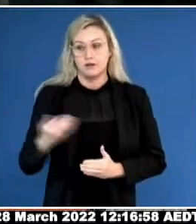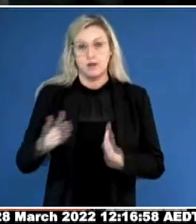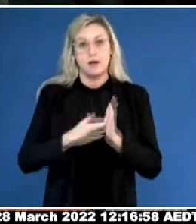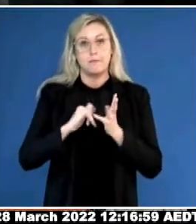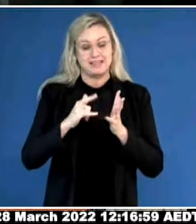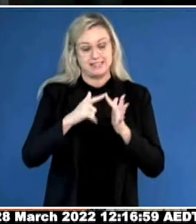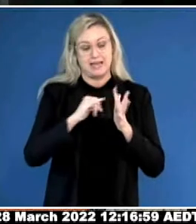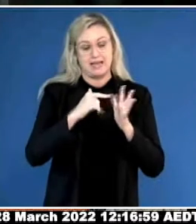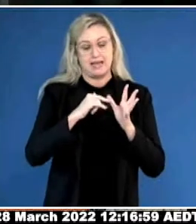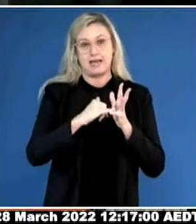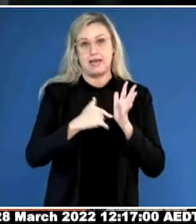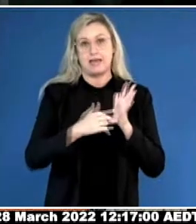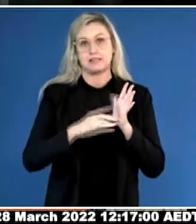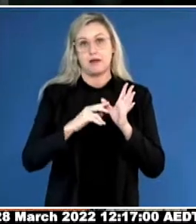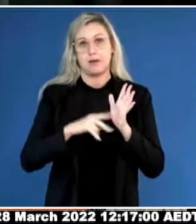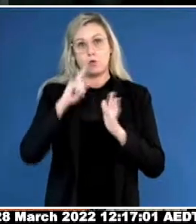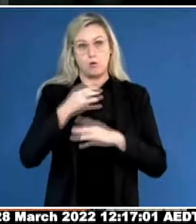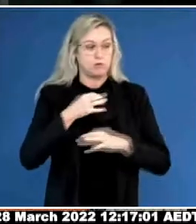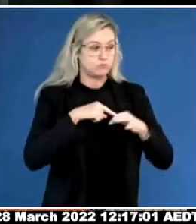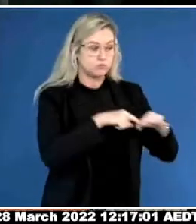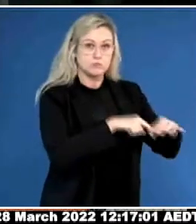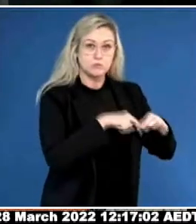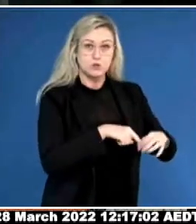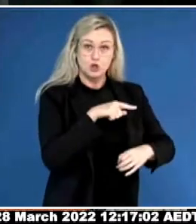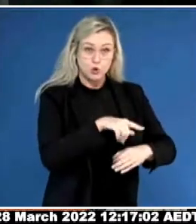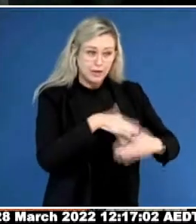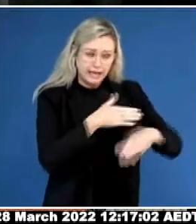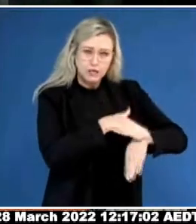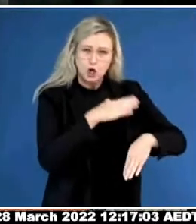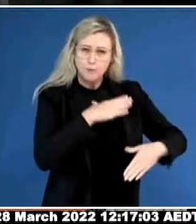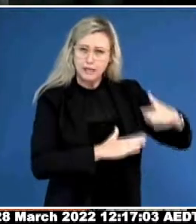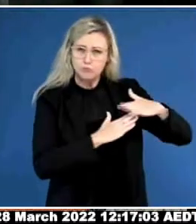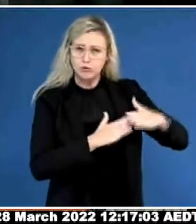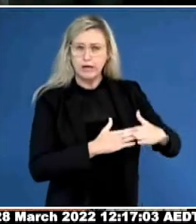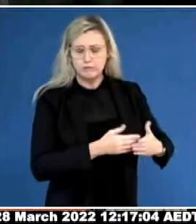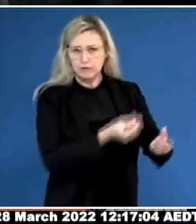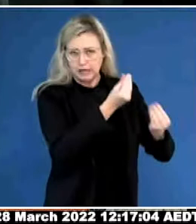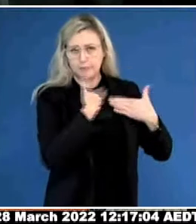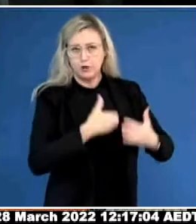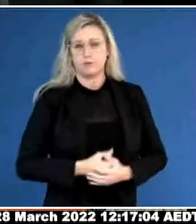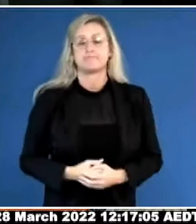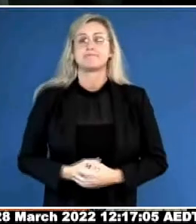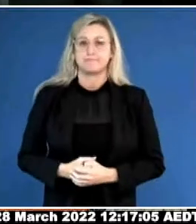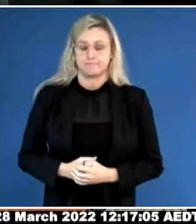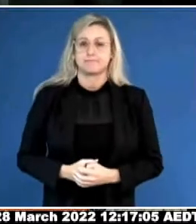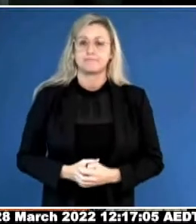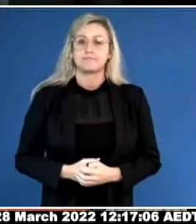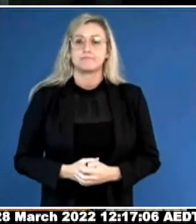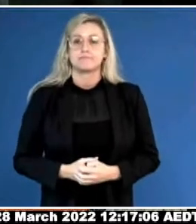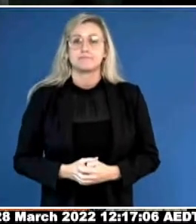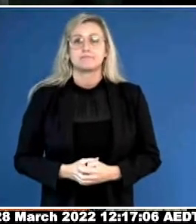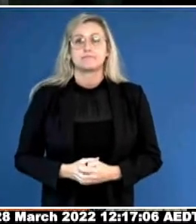you want to have a break, then just let us know and we can do that. Thank you. Before I start, commissioners, I'll again give